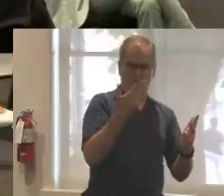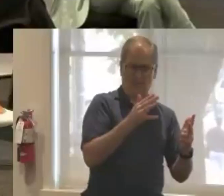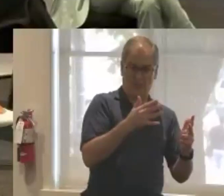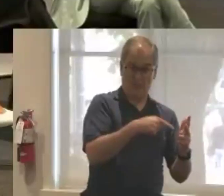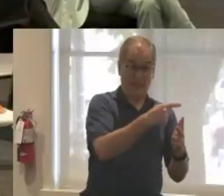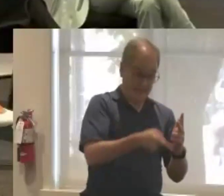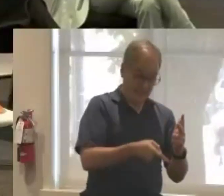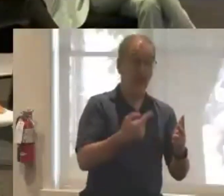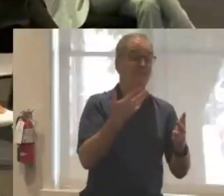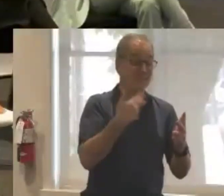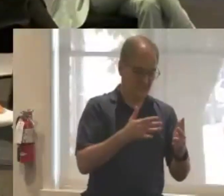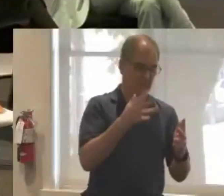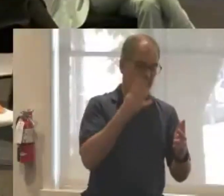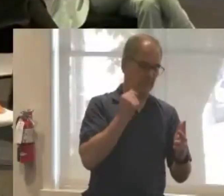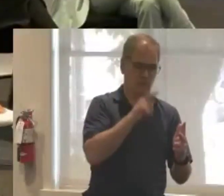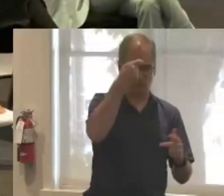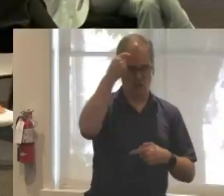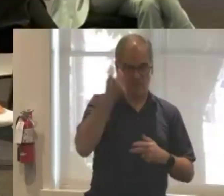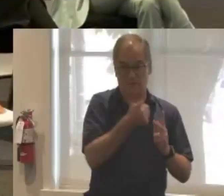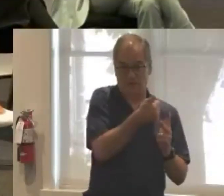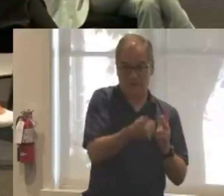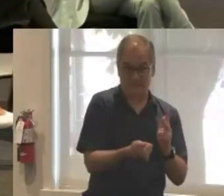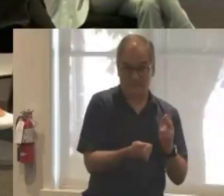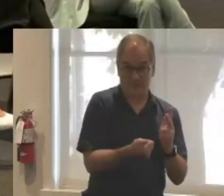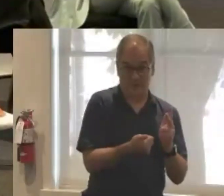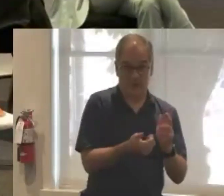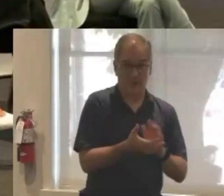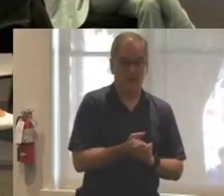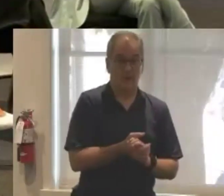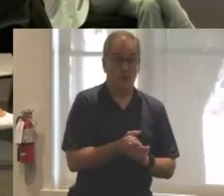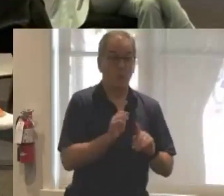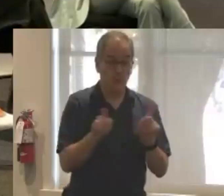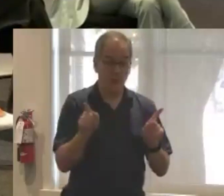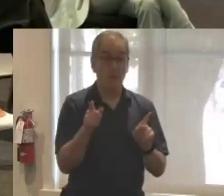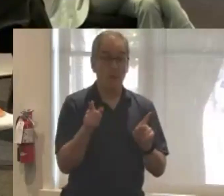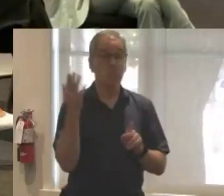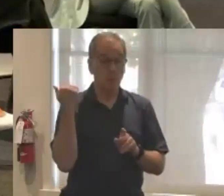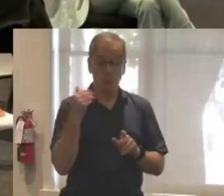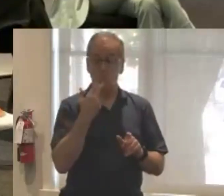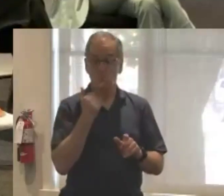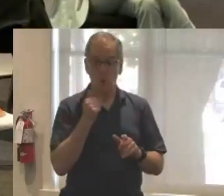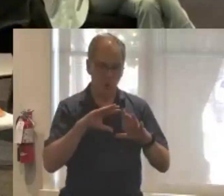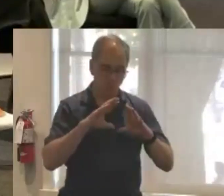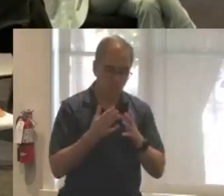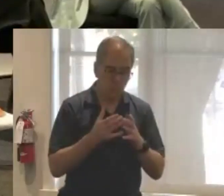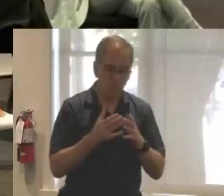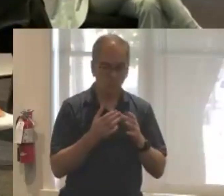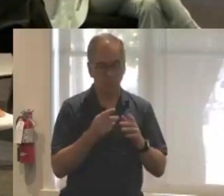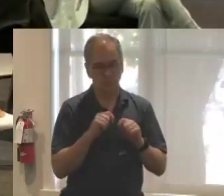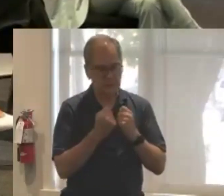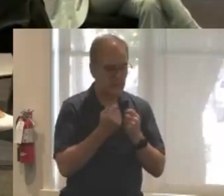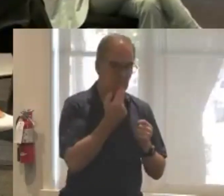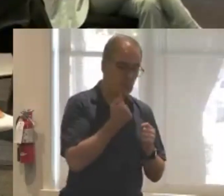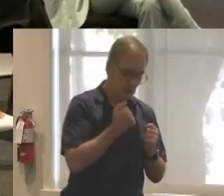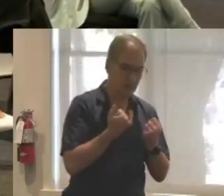approach. But in recent years, like I mentioned, our organization has significantly grown from a very small team to quite a